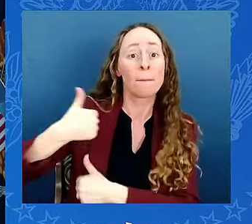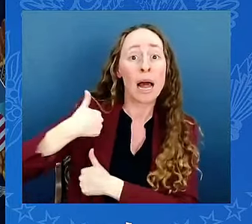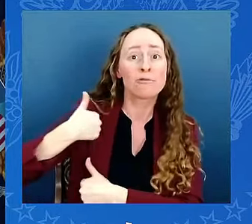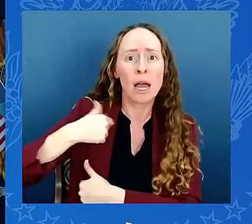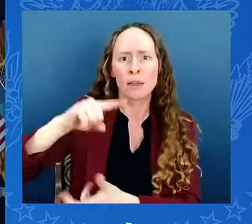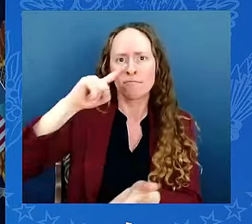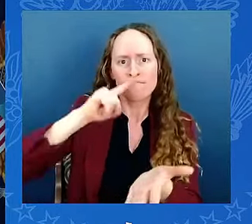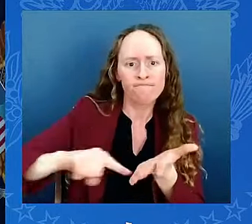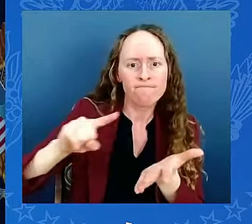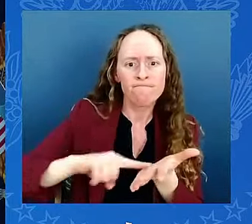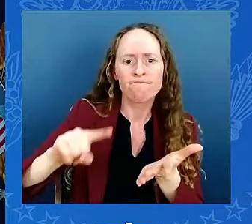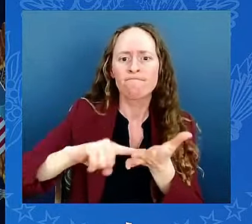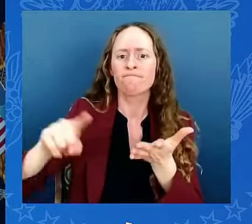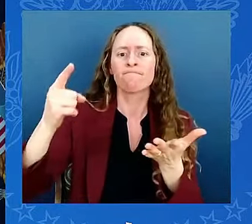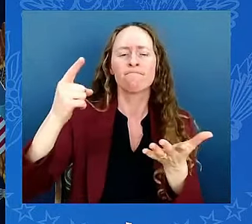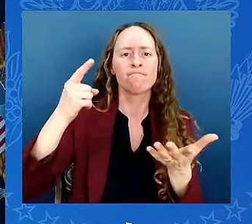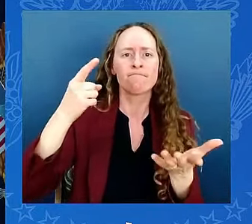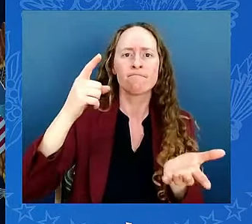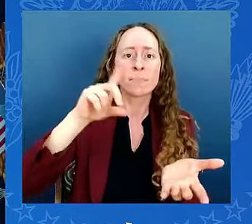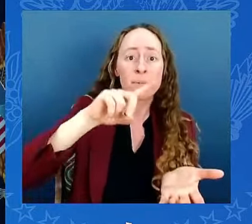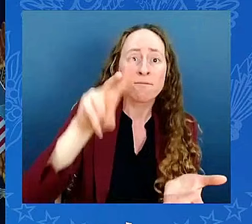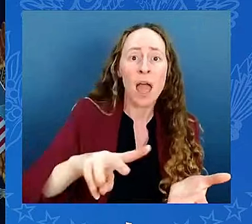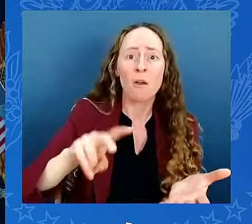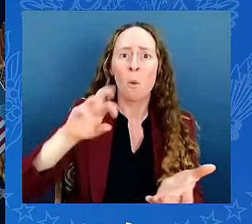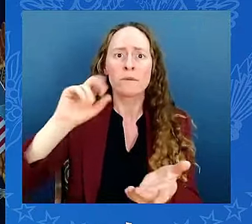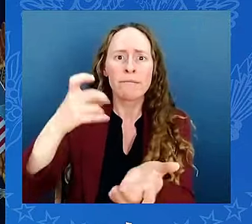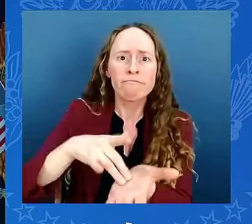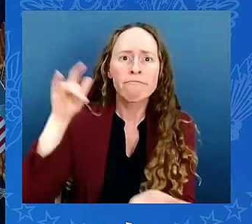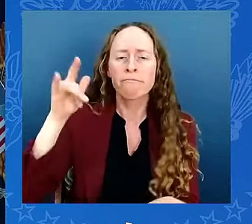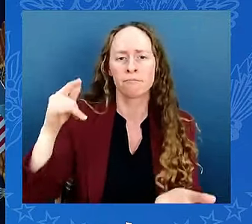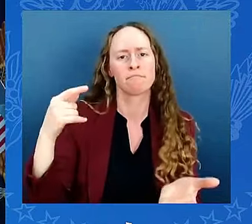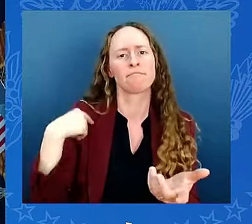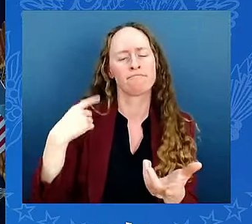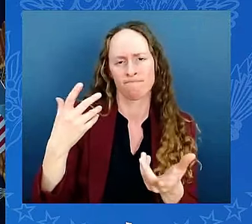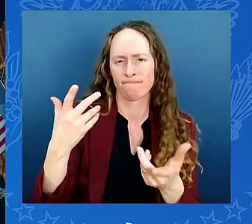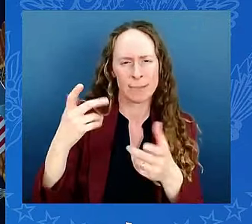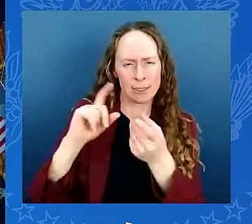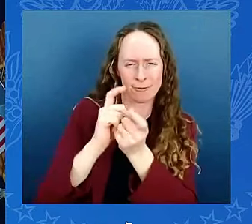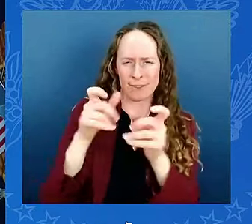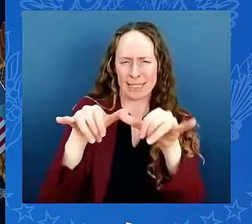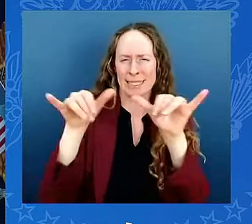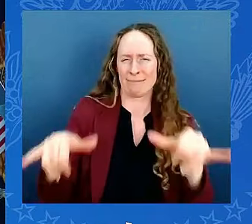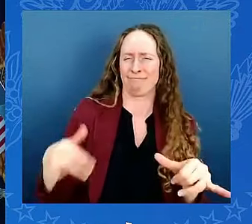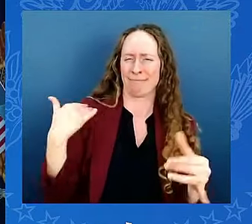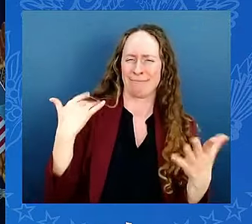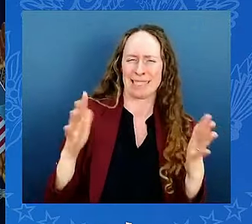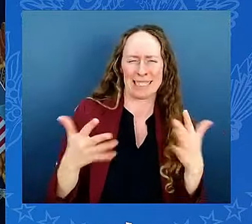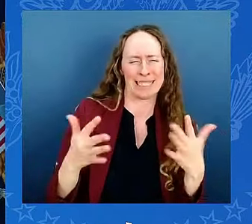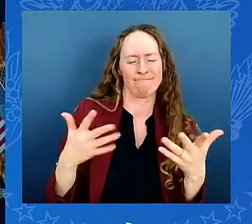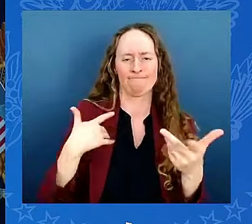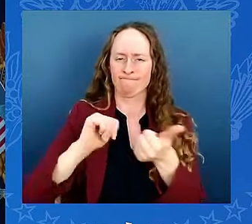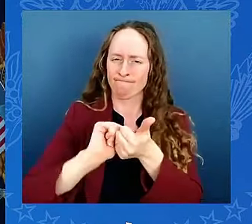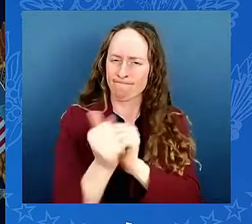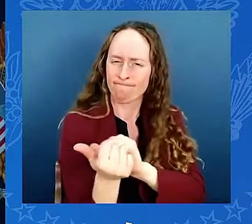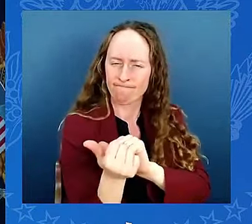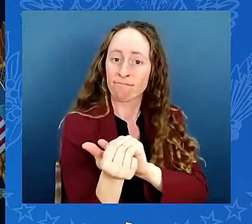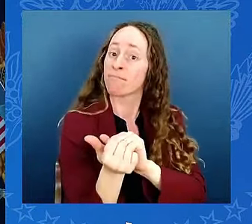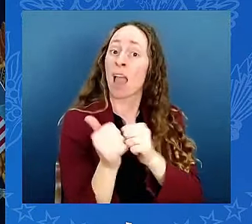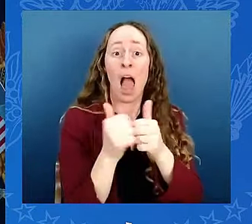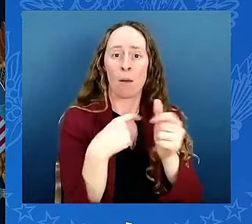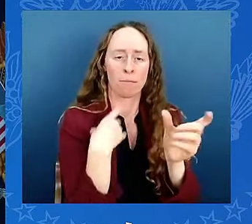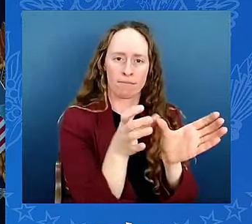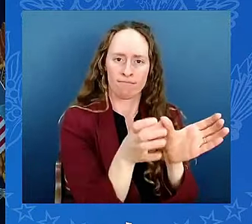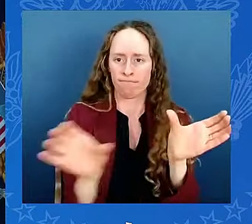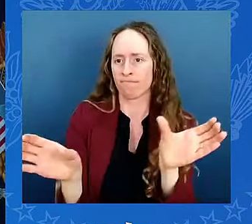including independent prosecutors who now report outside the military officer command structure. And I want to thank Senator